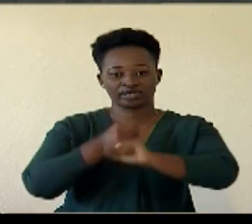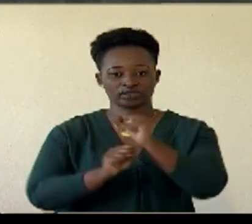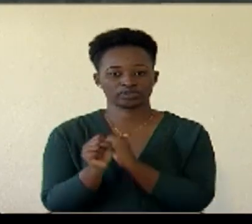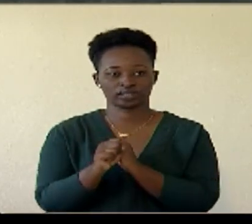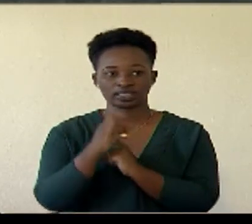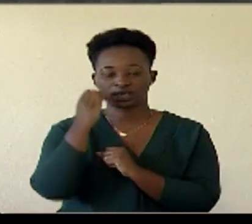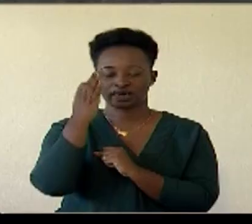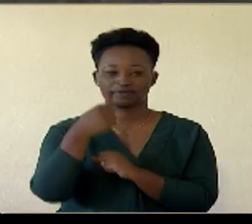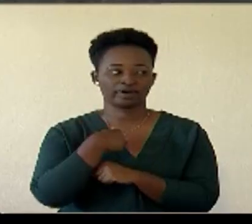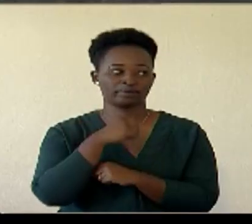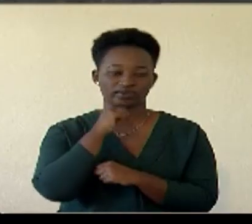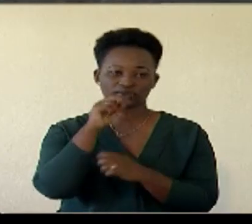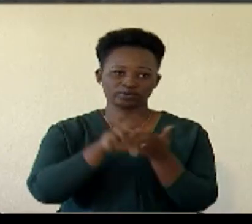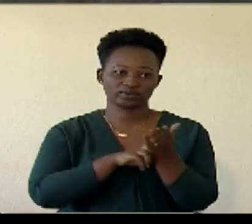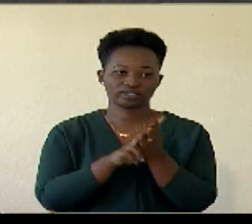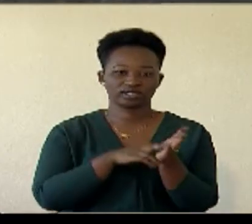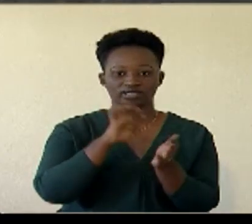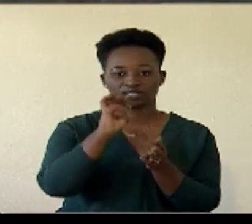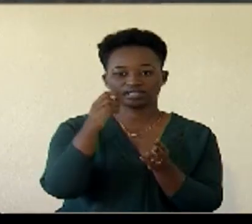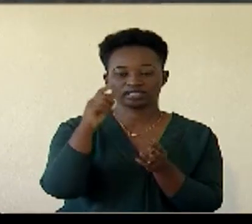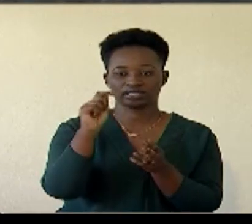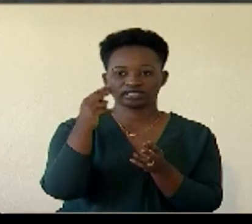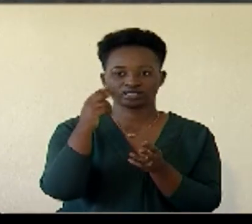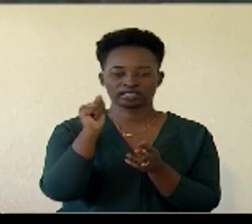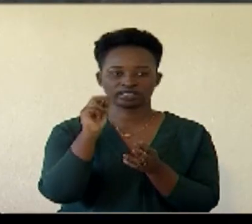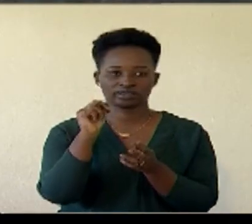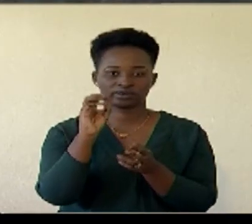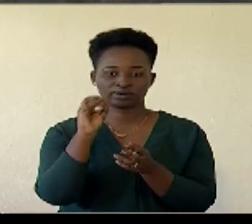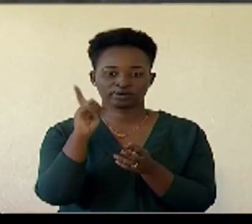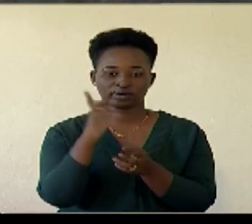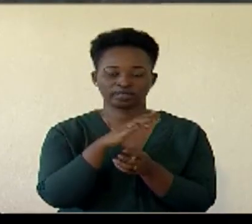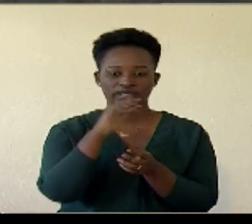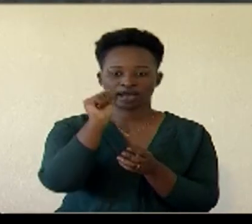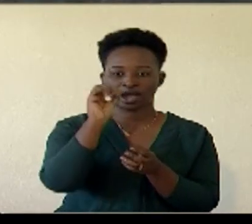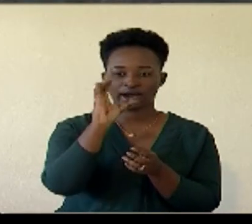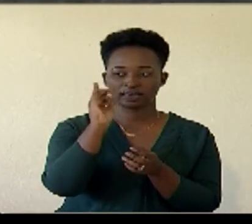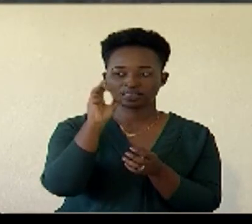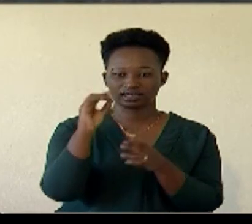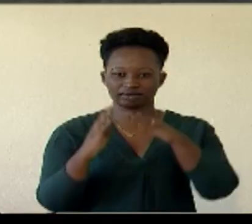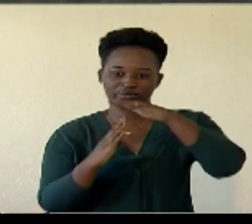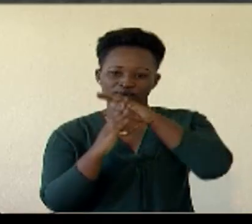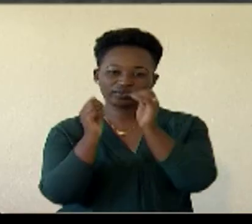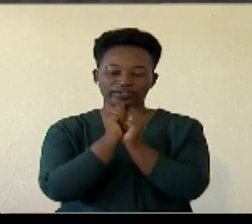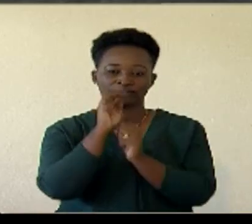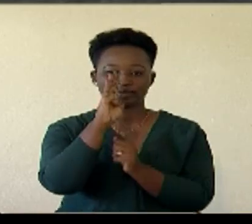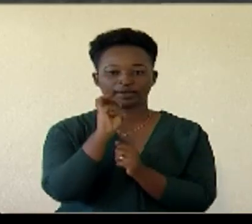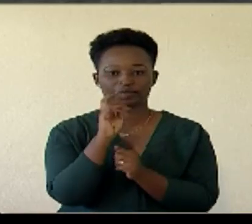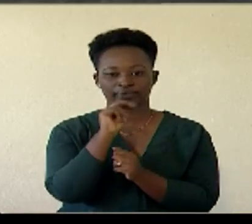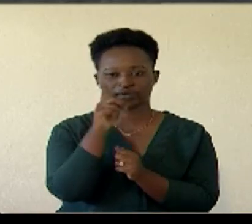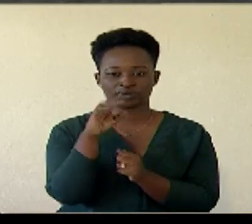if I'm not using ethanoic acid, that means I'm replacing ethanoic acid with benzoic acid.